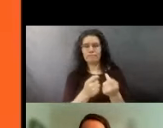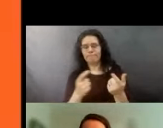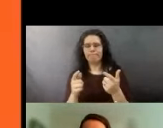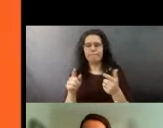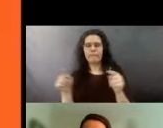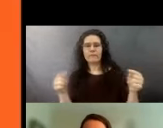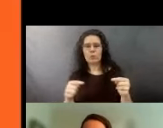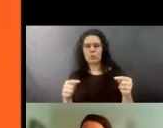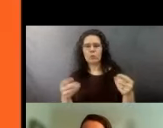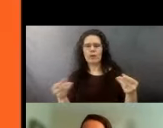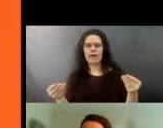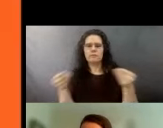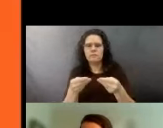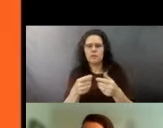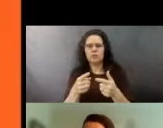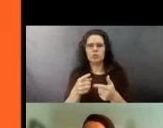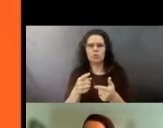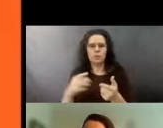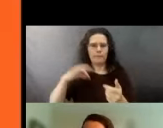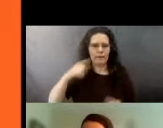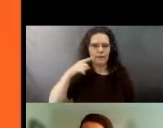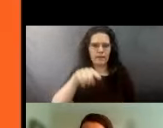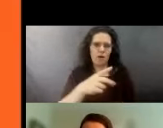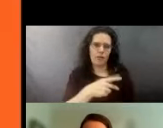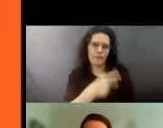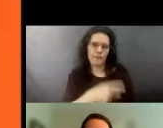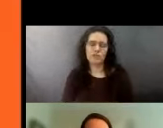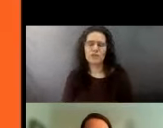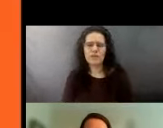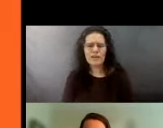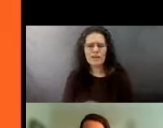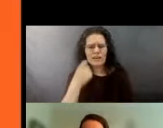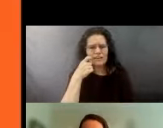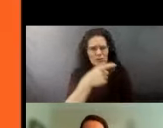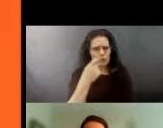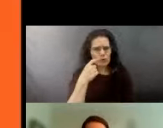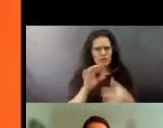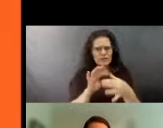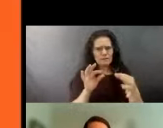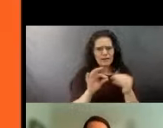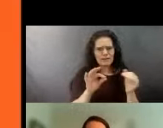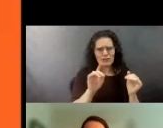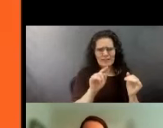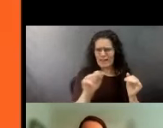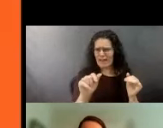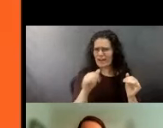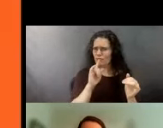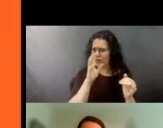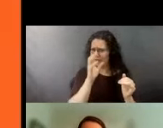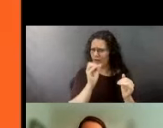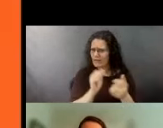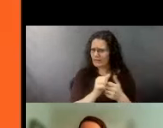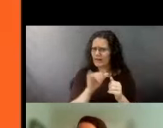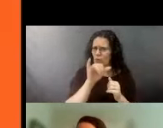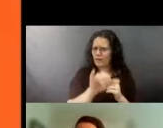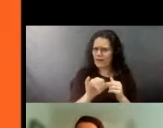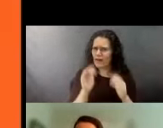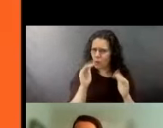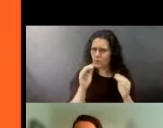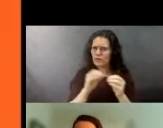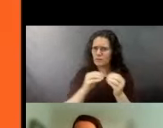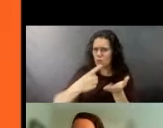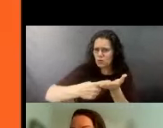being served. I'm fascinated about the data that you mentioned, Dr. Nerlinger, and hopefully when we get a little bit further down, we can dig into that a little